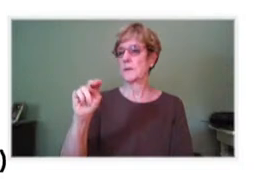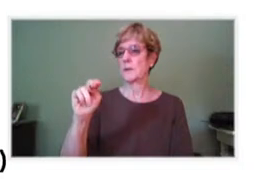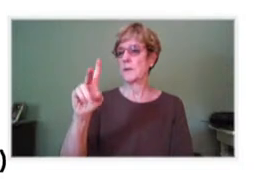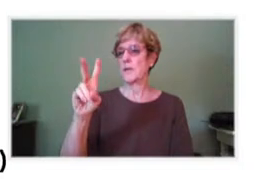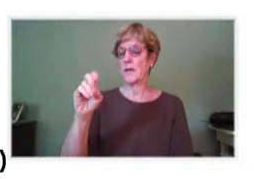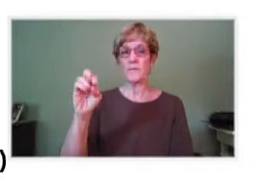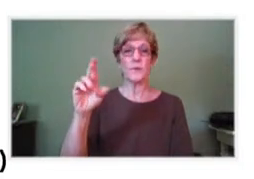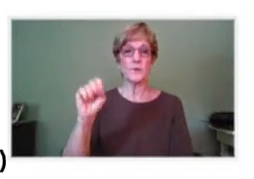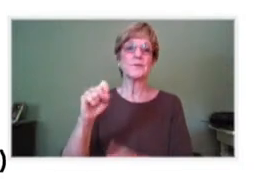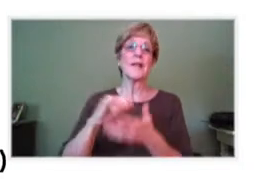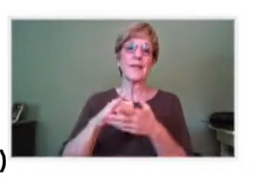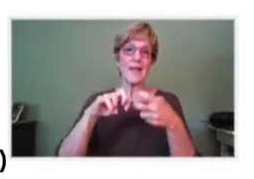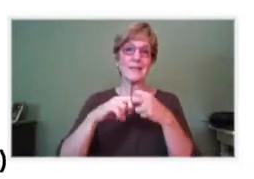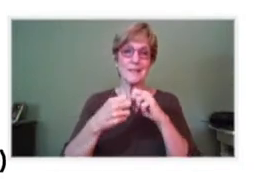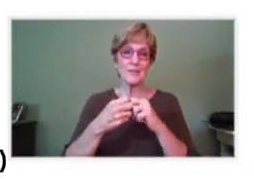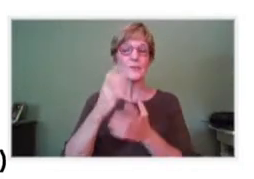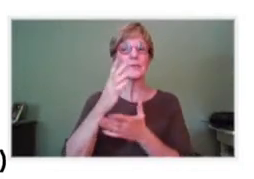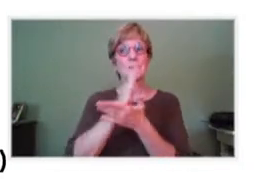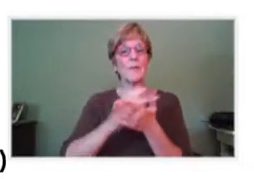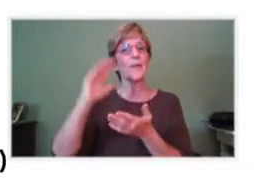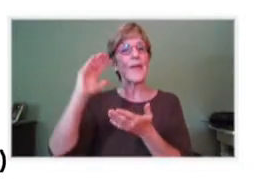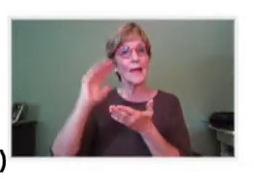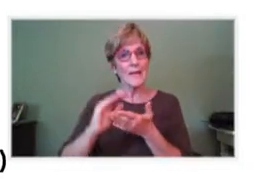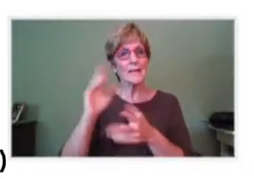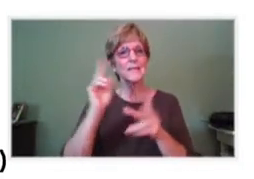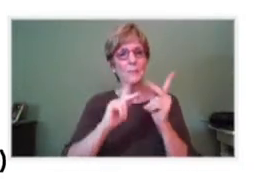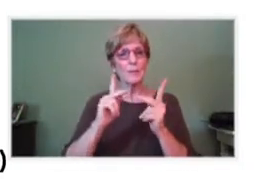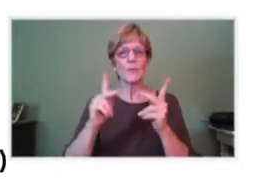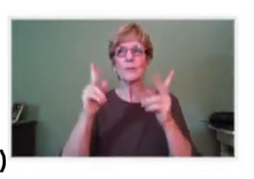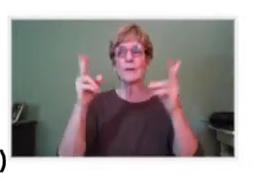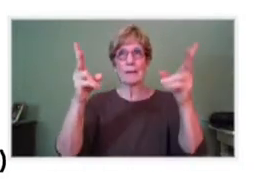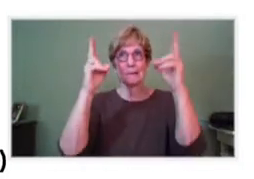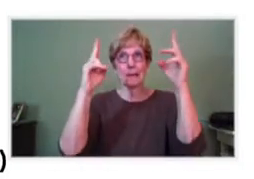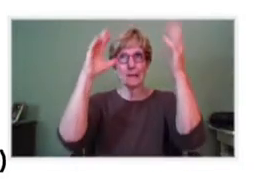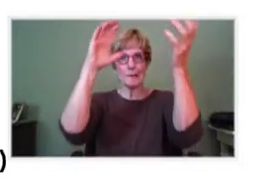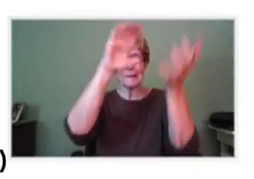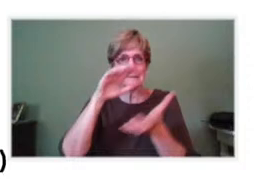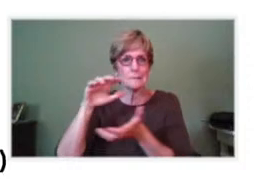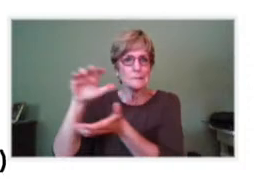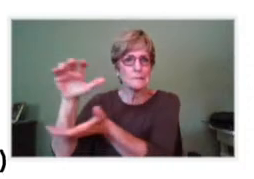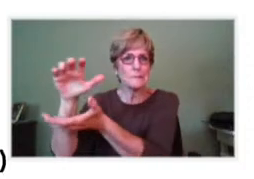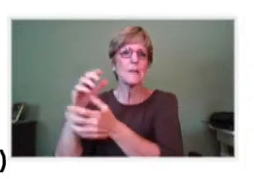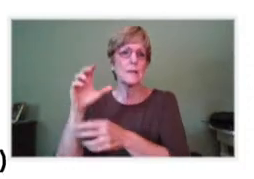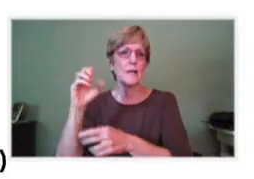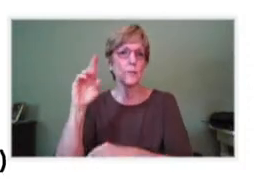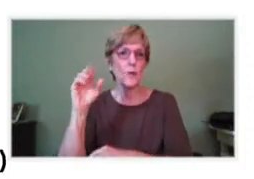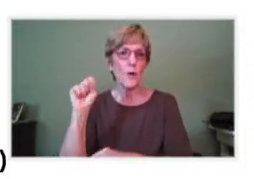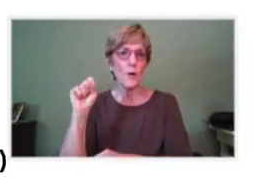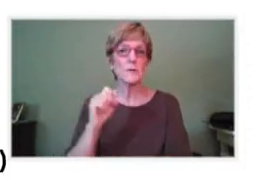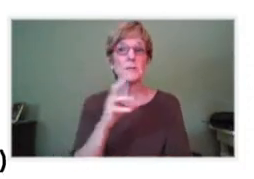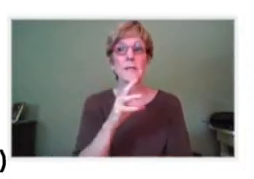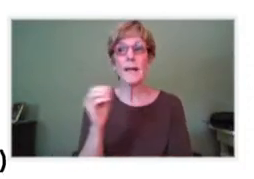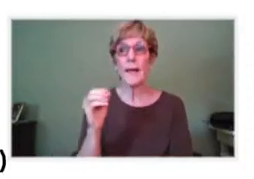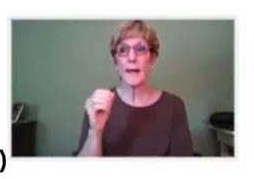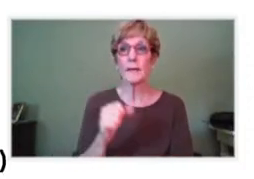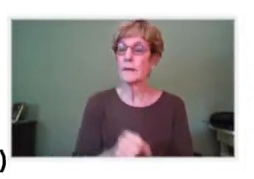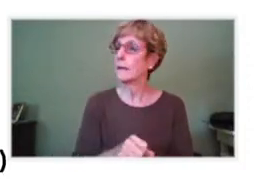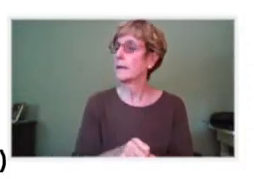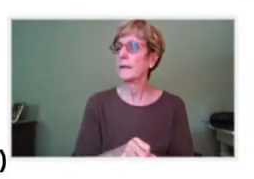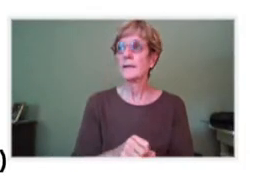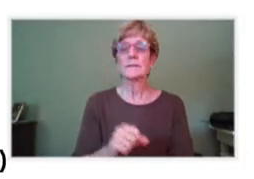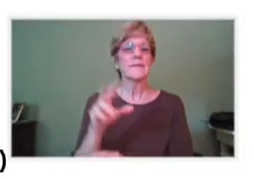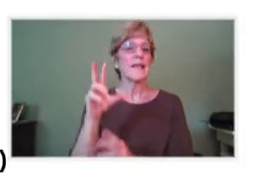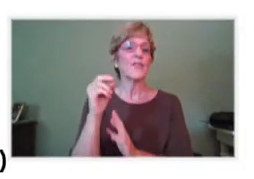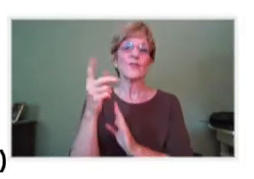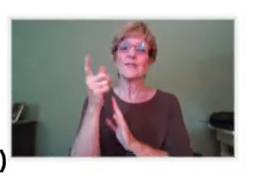some of those go down as well, where people are cutting catalytic converters off of vehicles. And it takes about 30